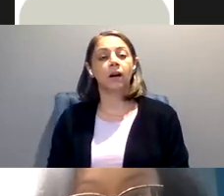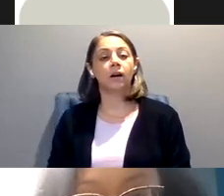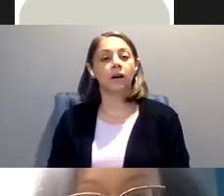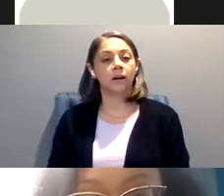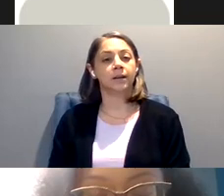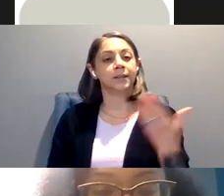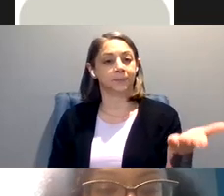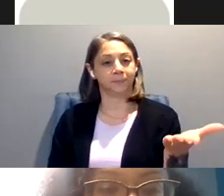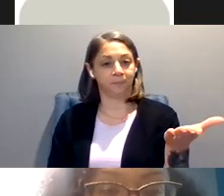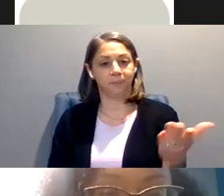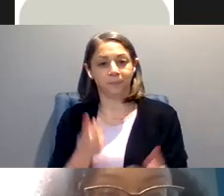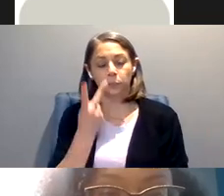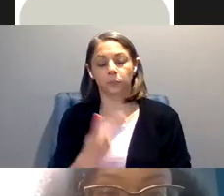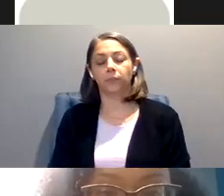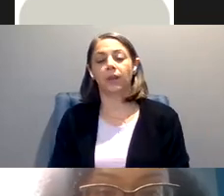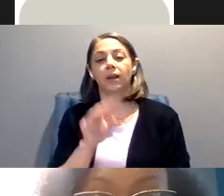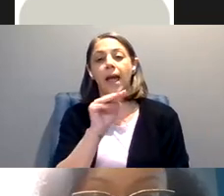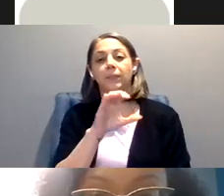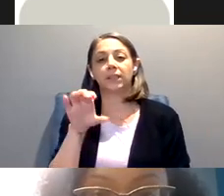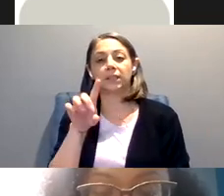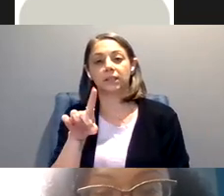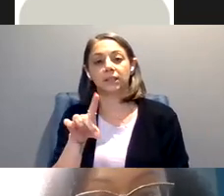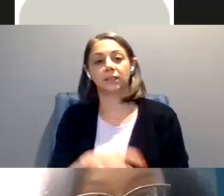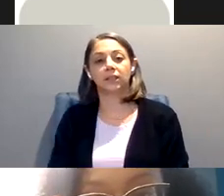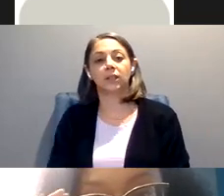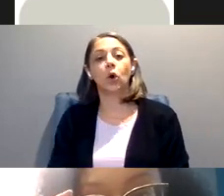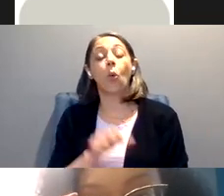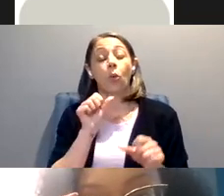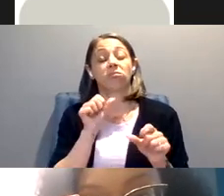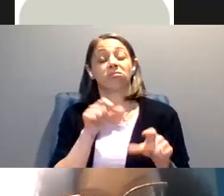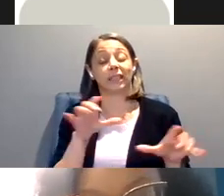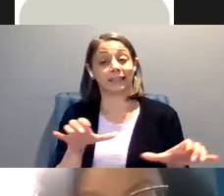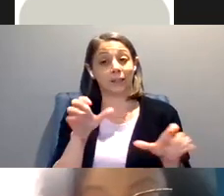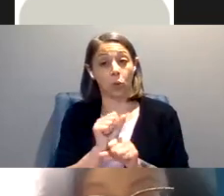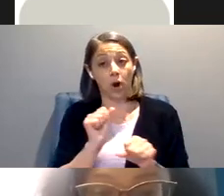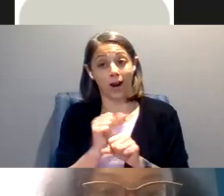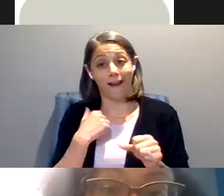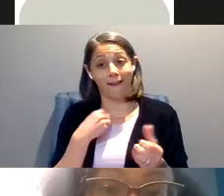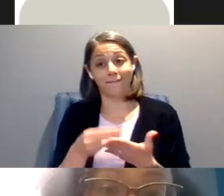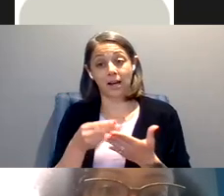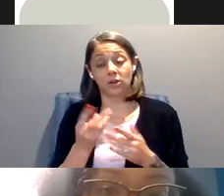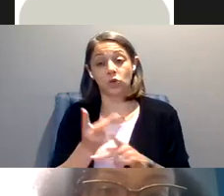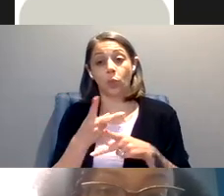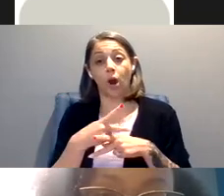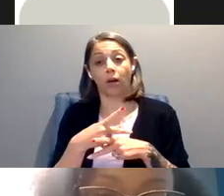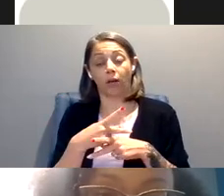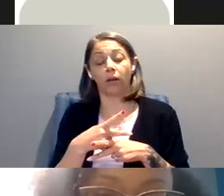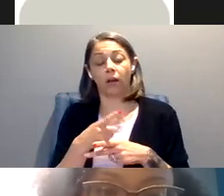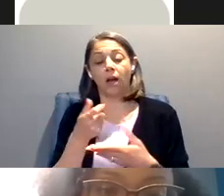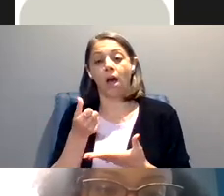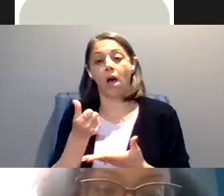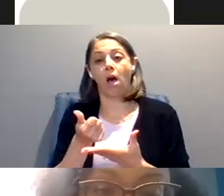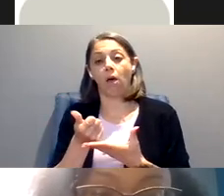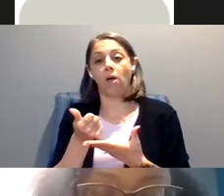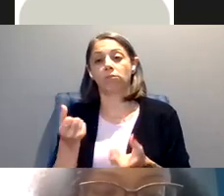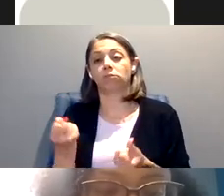you'll see that MCCD worked to make sure that we had a financial product to help support